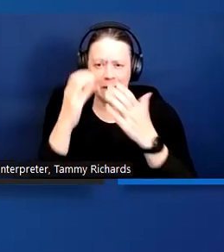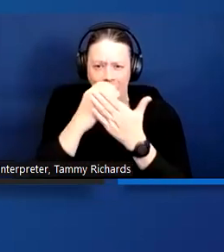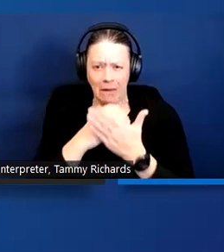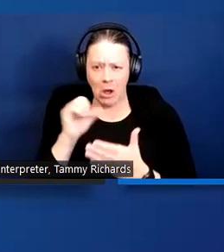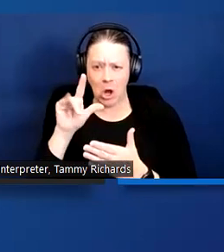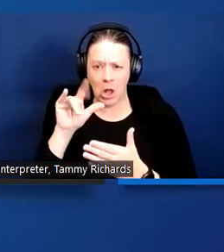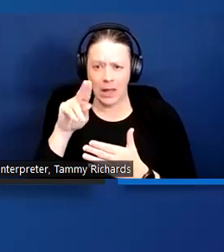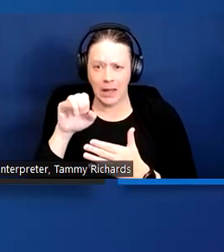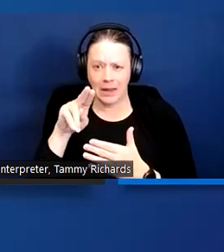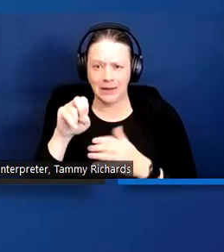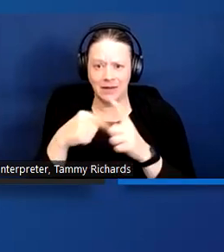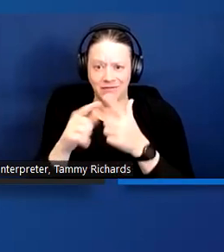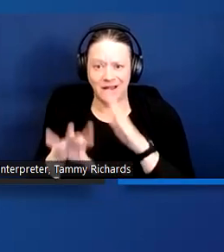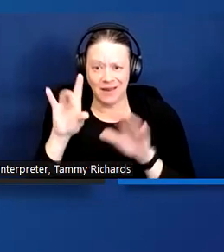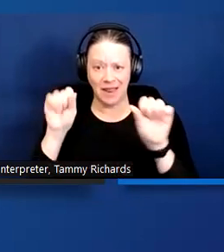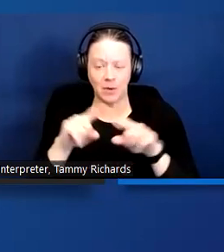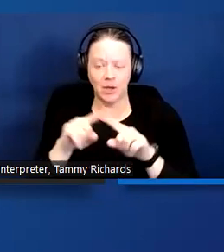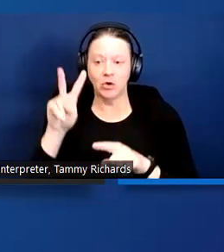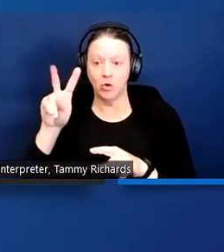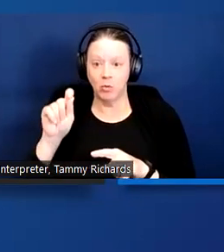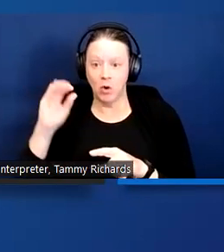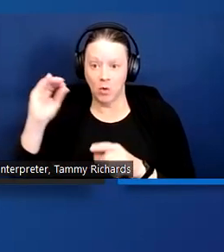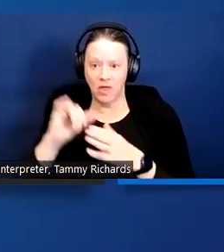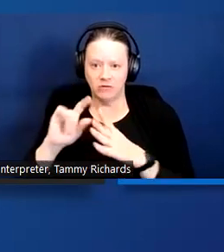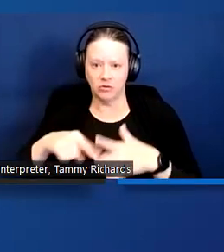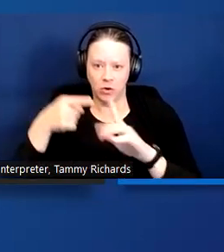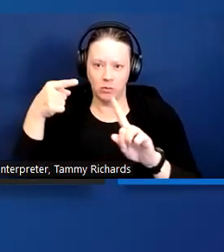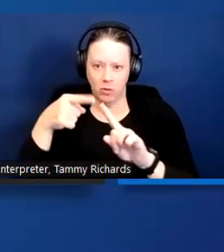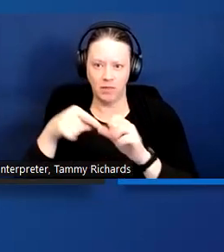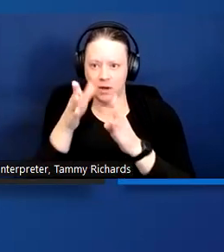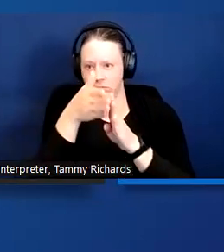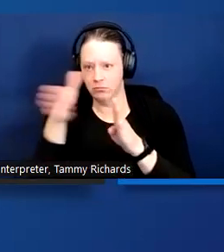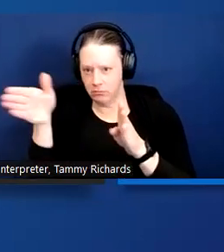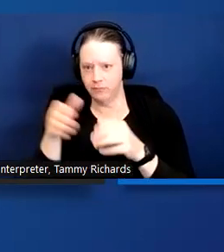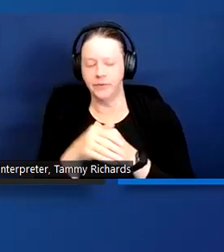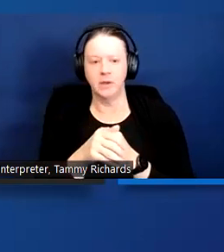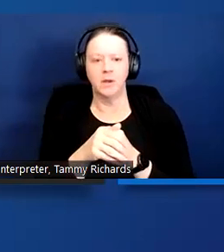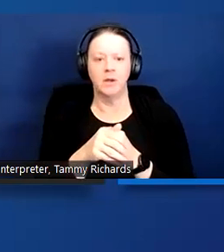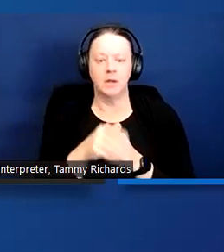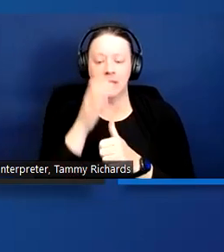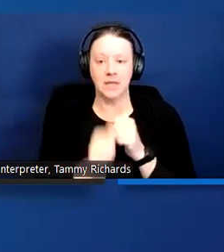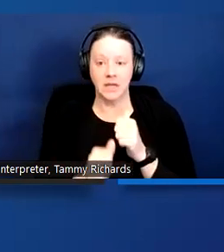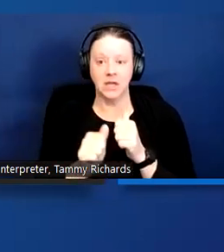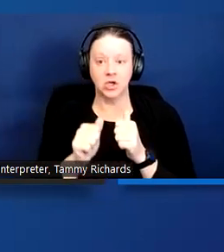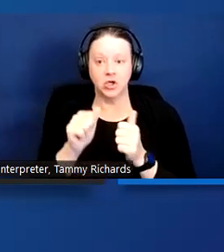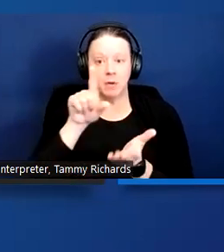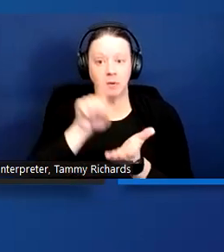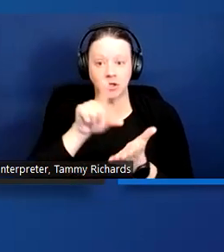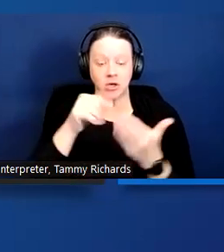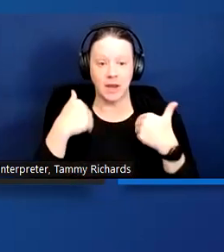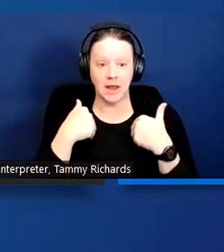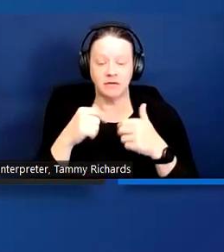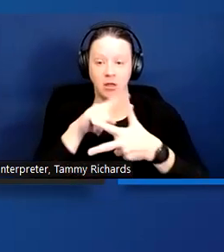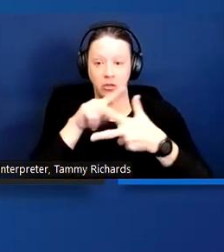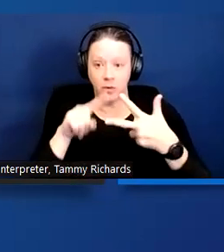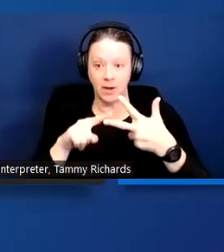general, 2.0 is your starting point. Each of these publications has three levels, single A, double A,